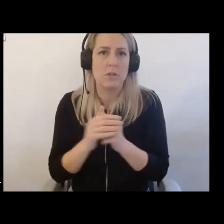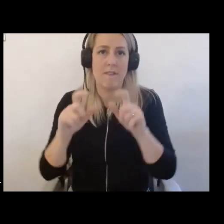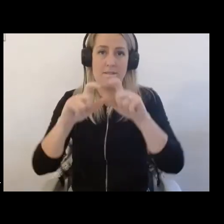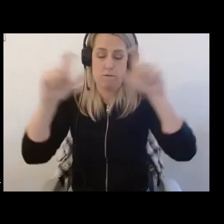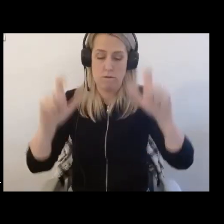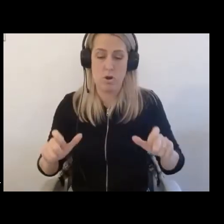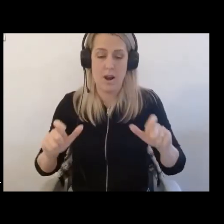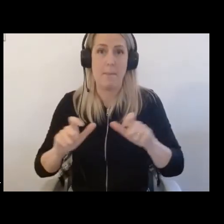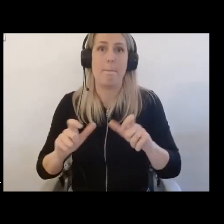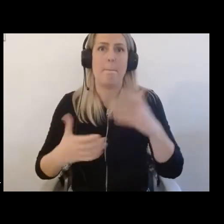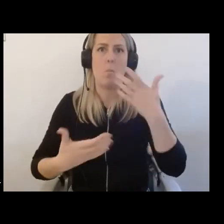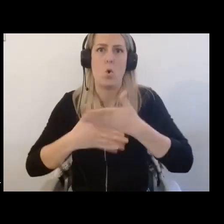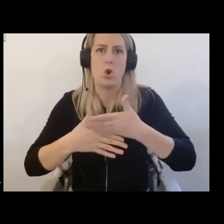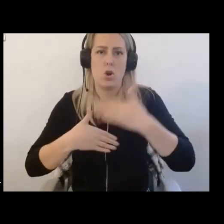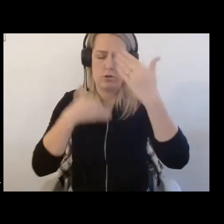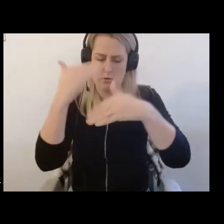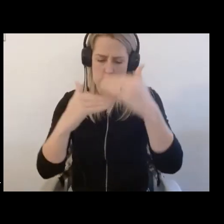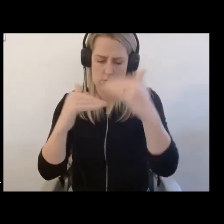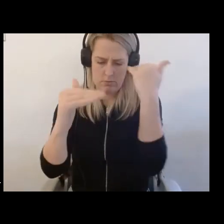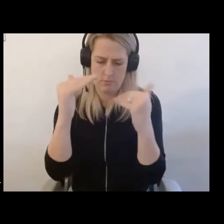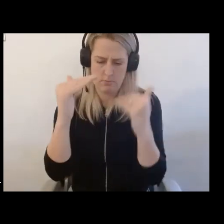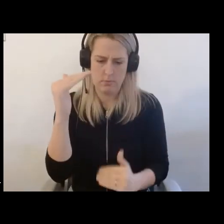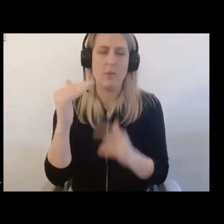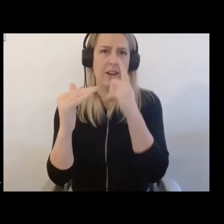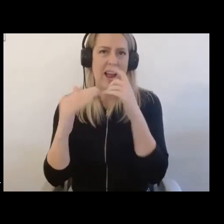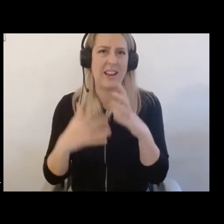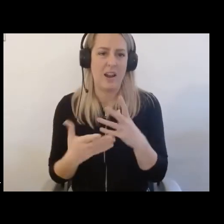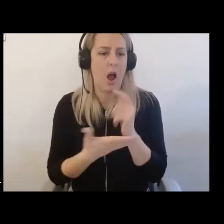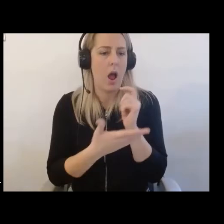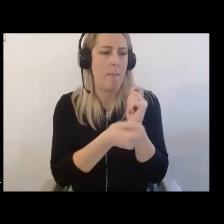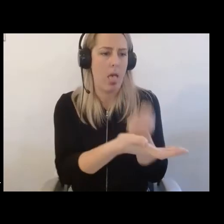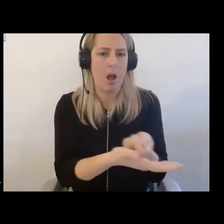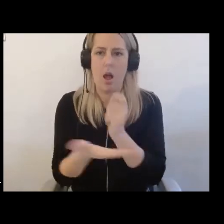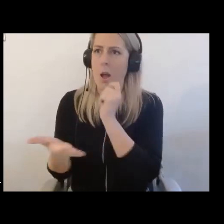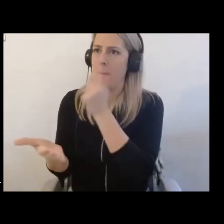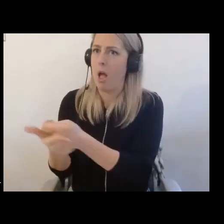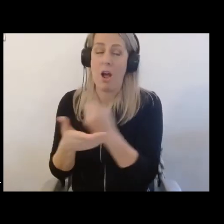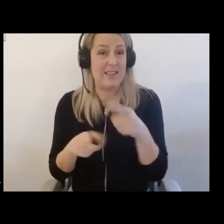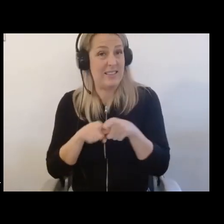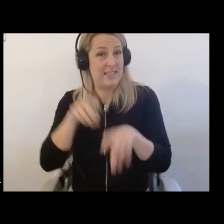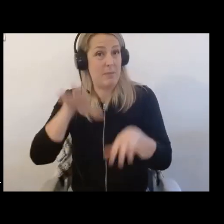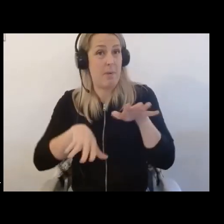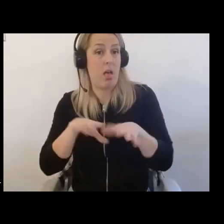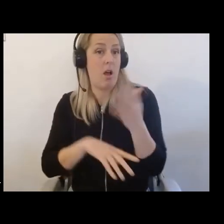is very much compatible with the PEAS framework that we heard about